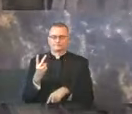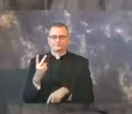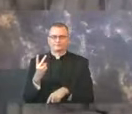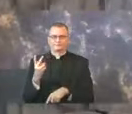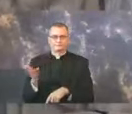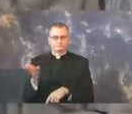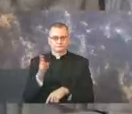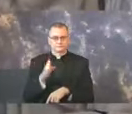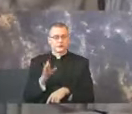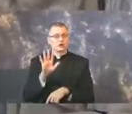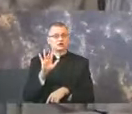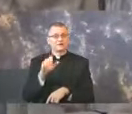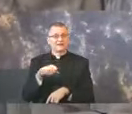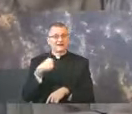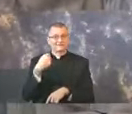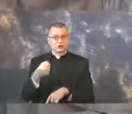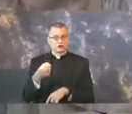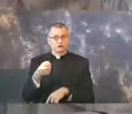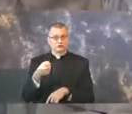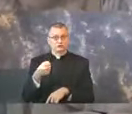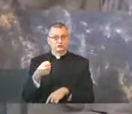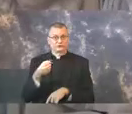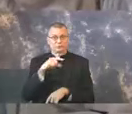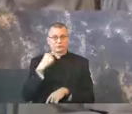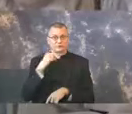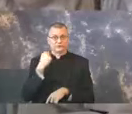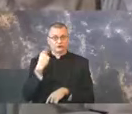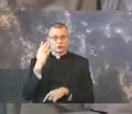those with 25 years of priestly